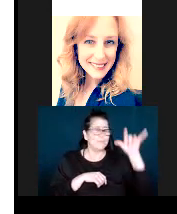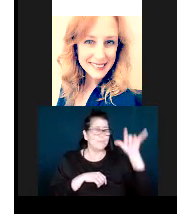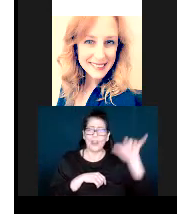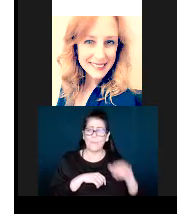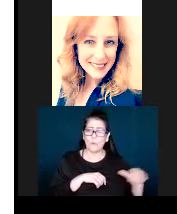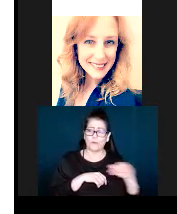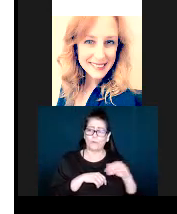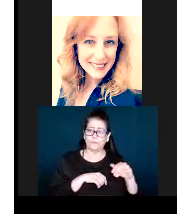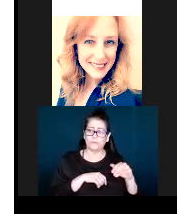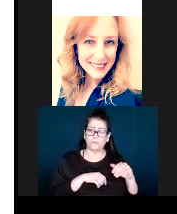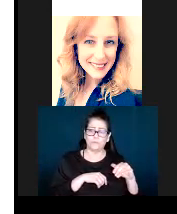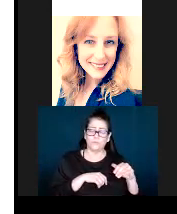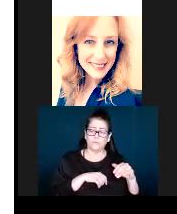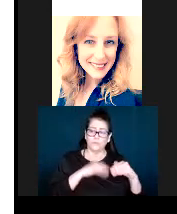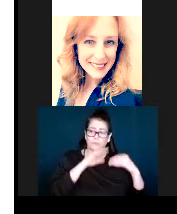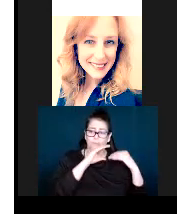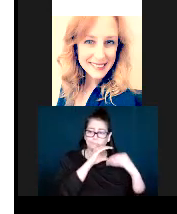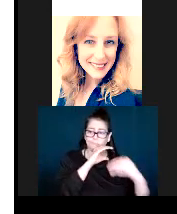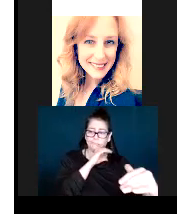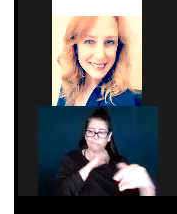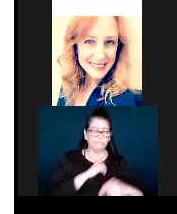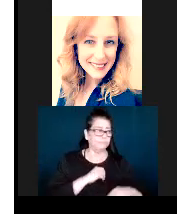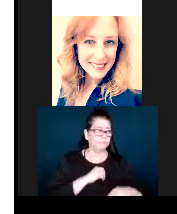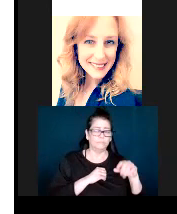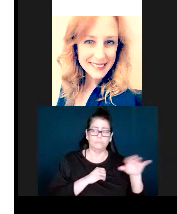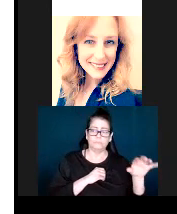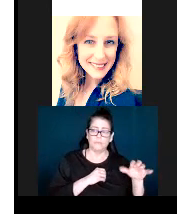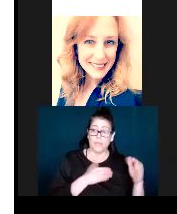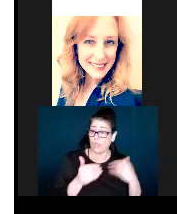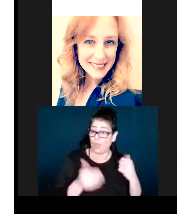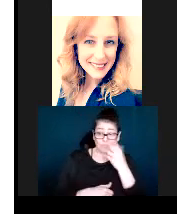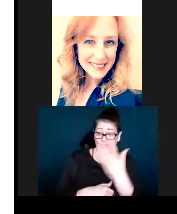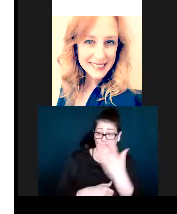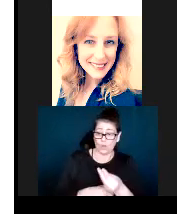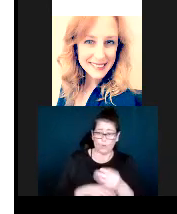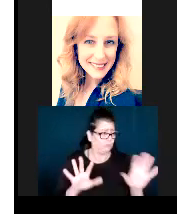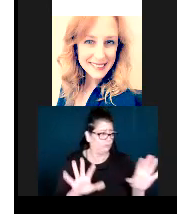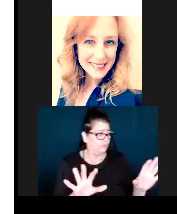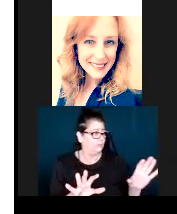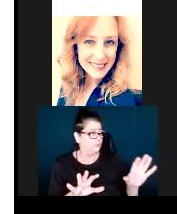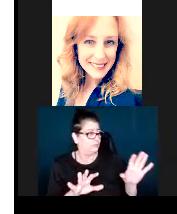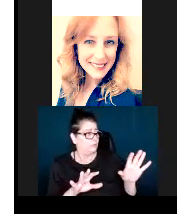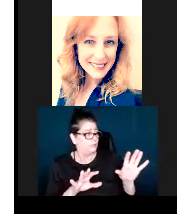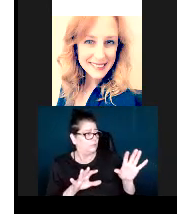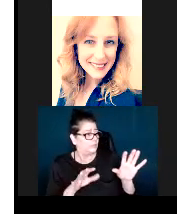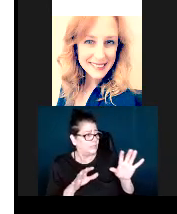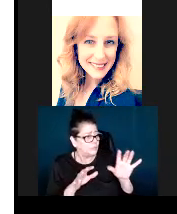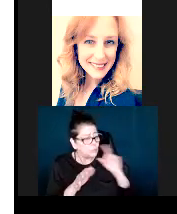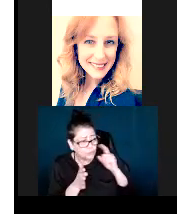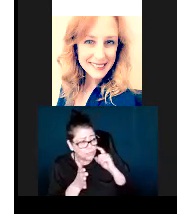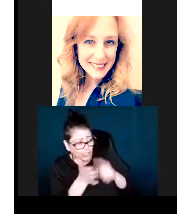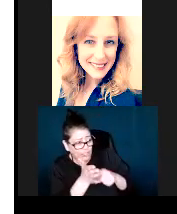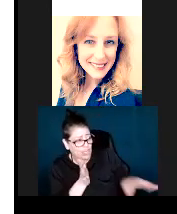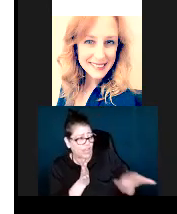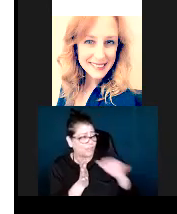they almost didn't go. And I was like, it's just a scanner. I'll be there for you. They're not going to touch you. They're not going to pat you down. They